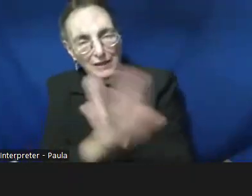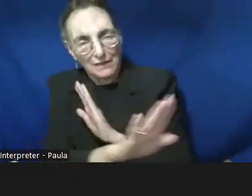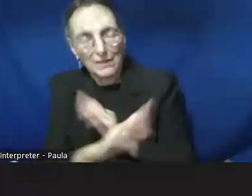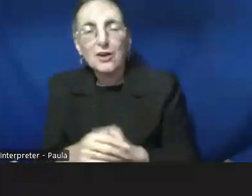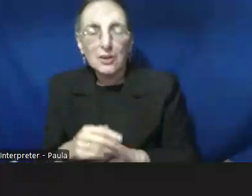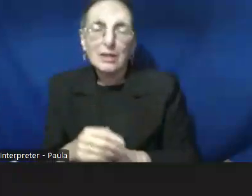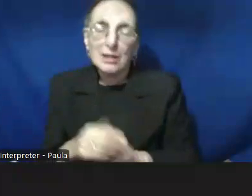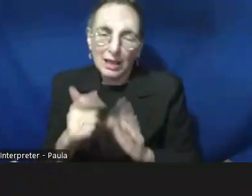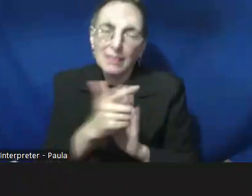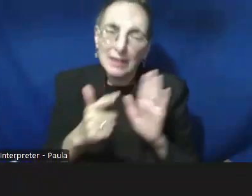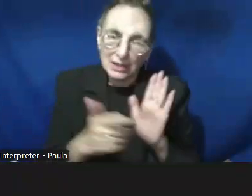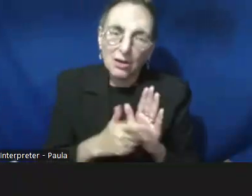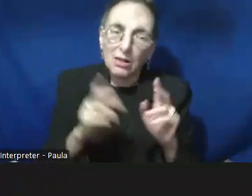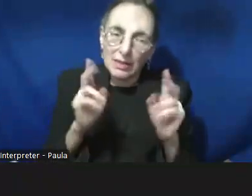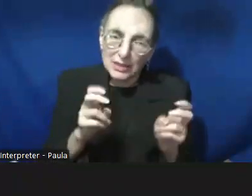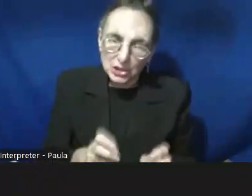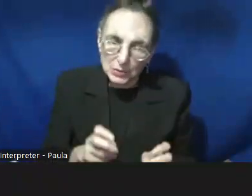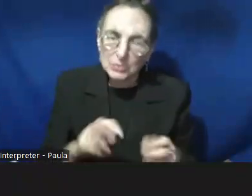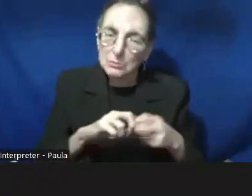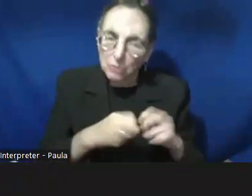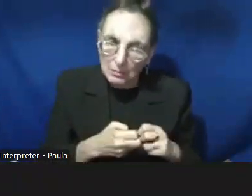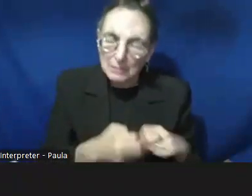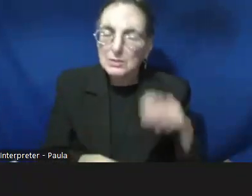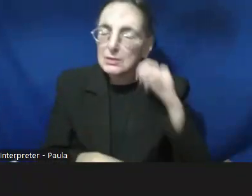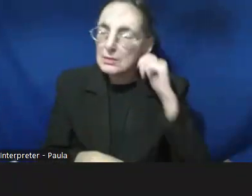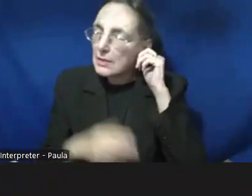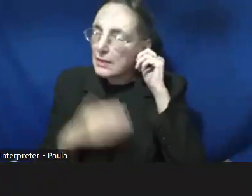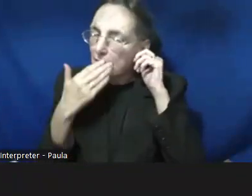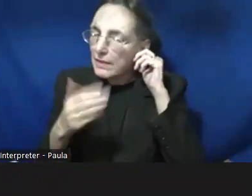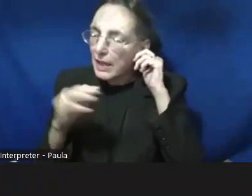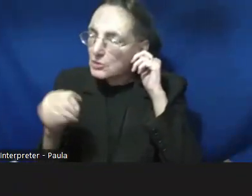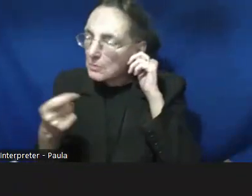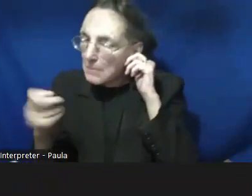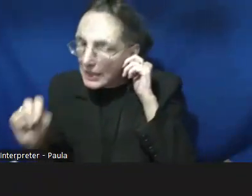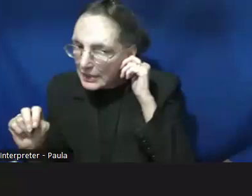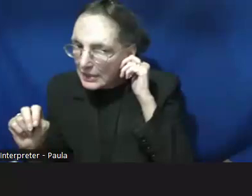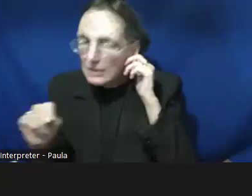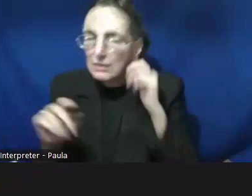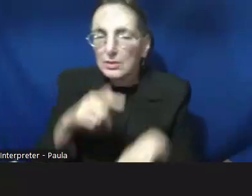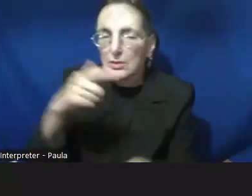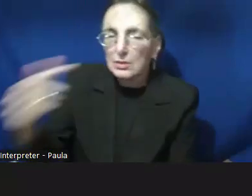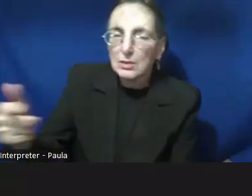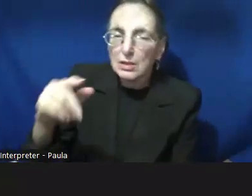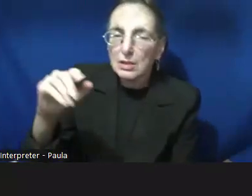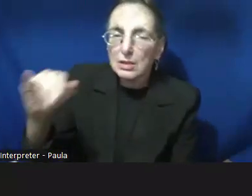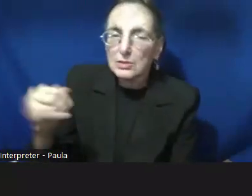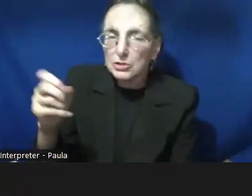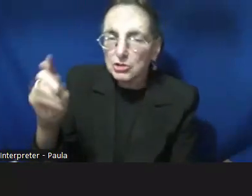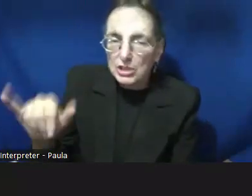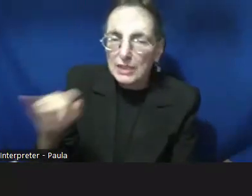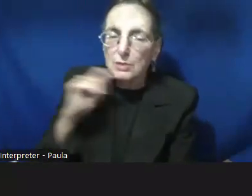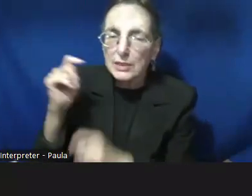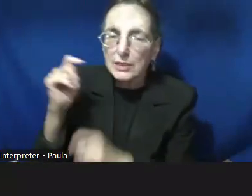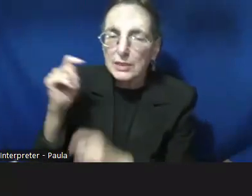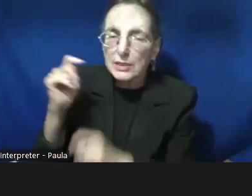Thank you, Megan. And I want to turn to Jenny, Jennifer, real quick. If you can speak to